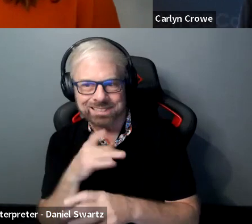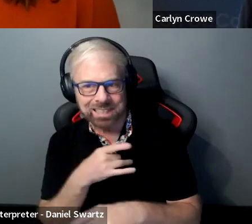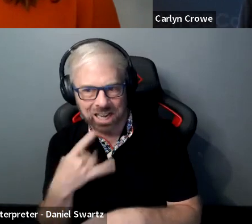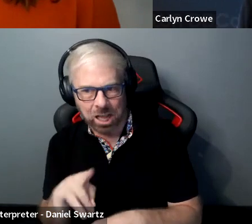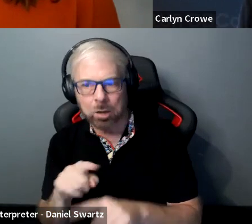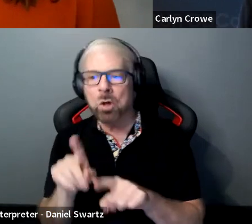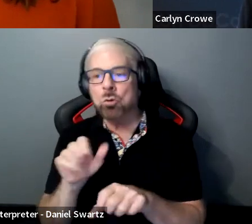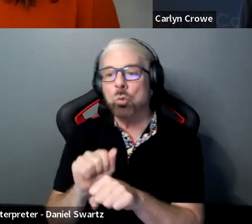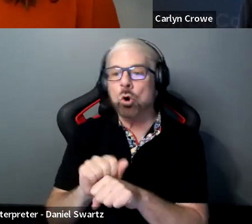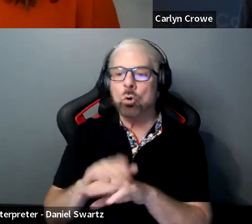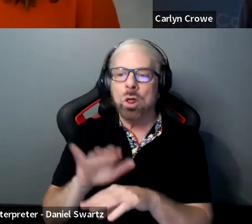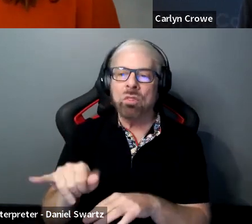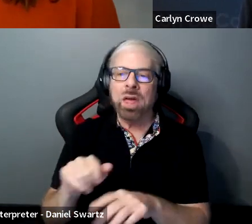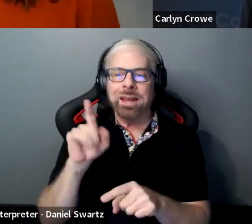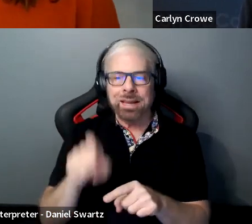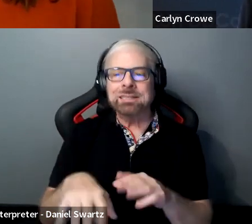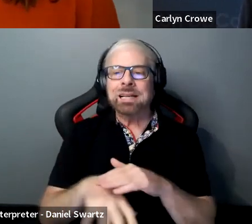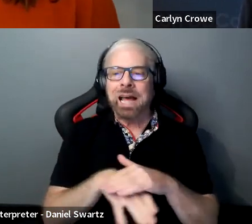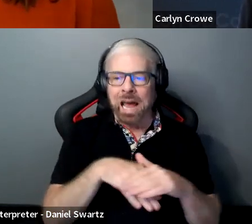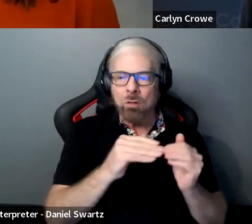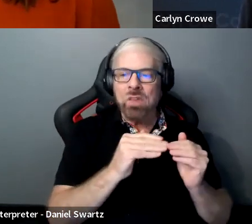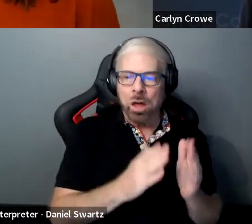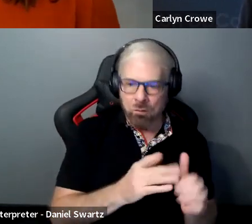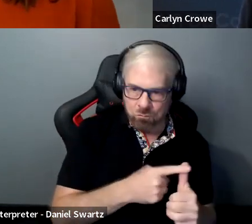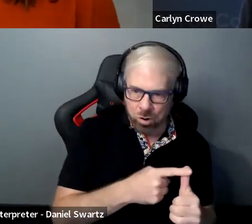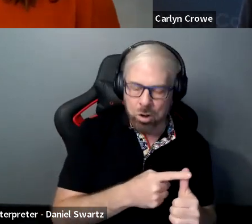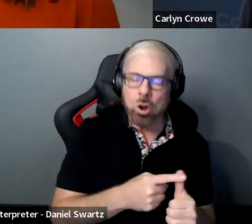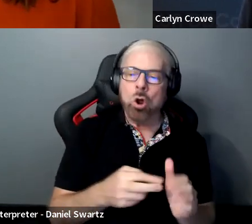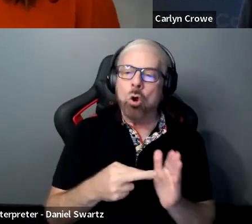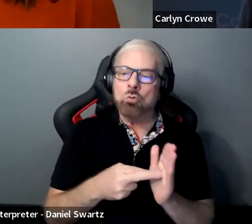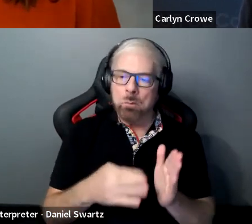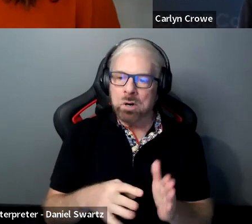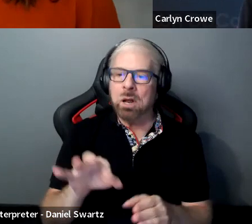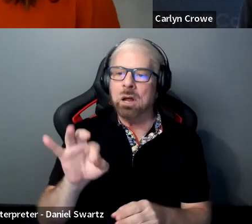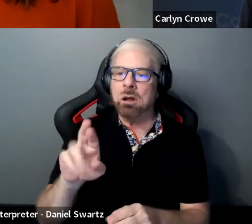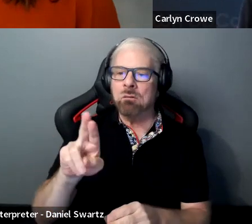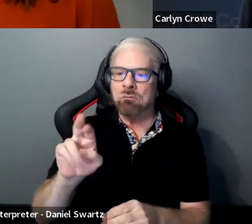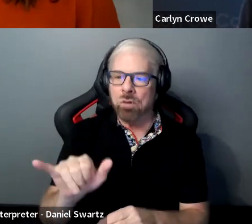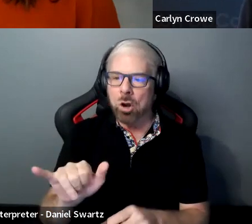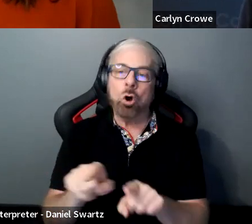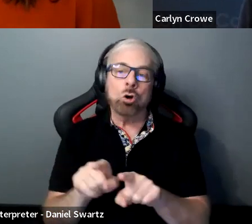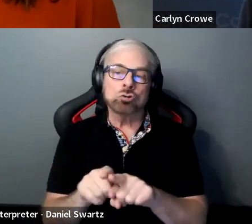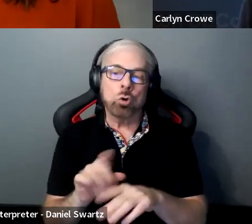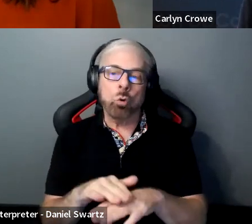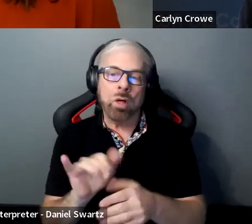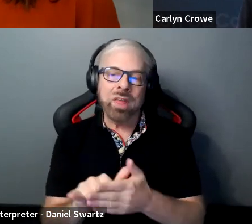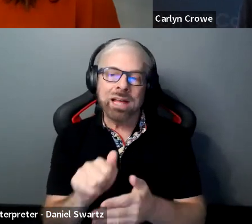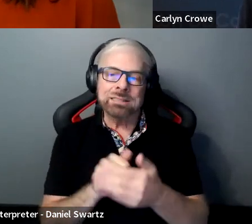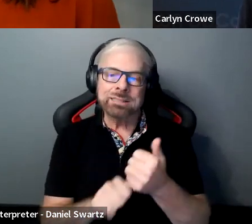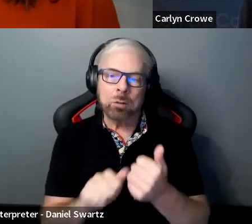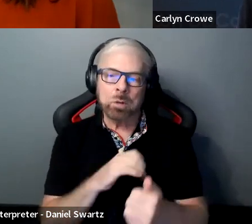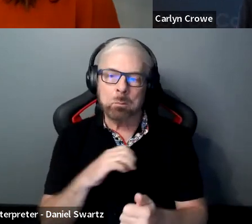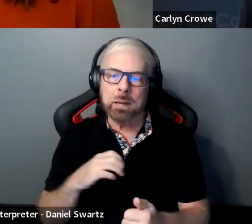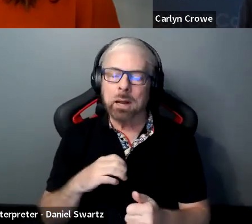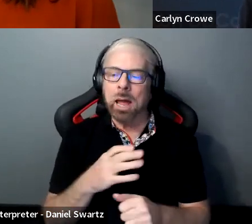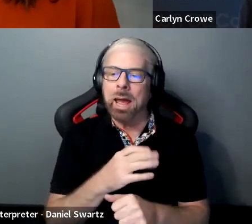and it's got to get out of the House first though. So Representative Fry is also on that subcommittee and